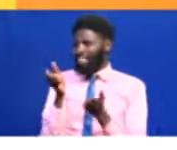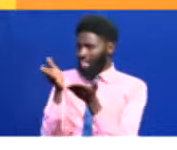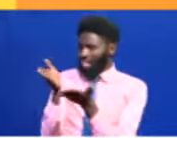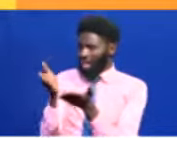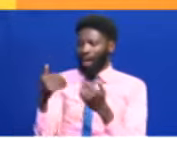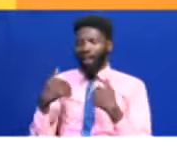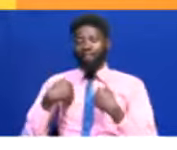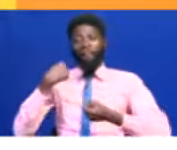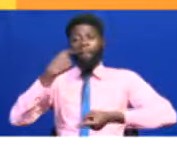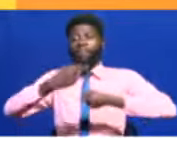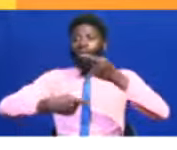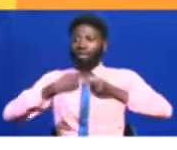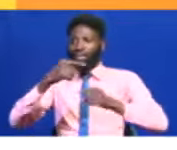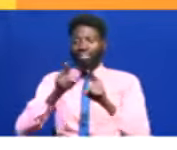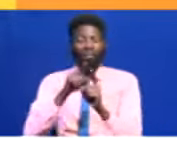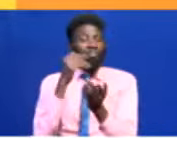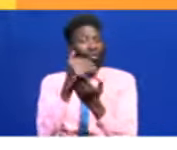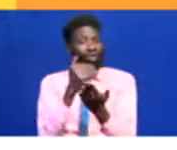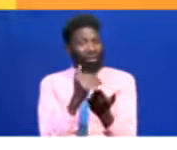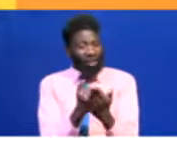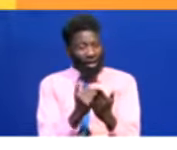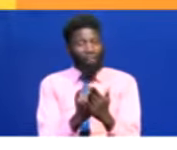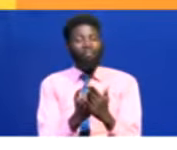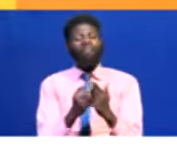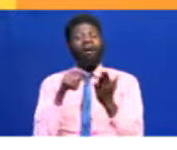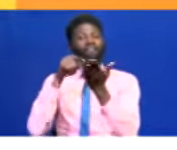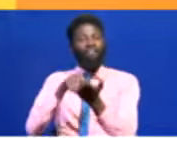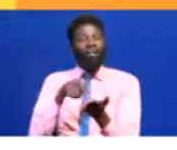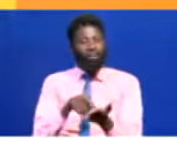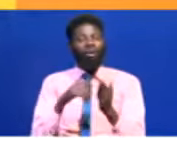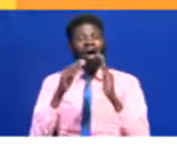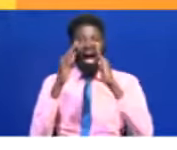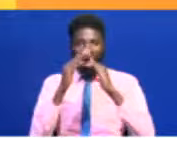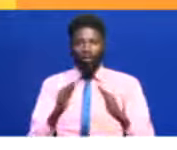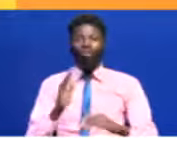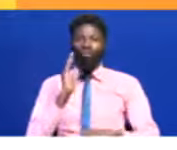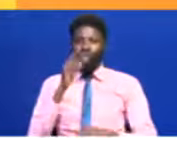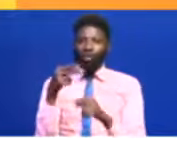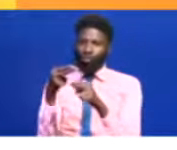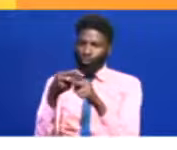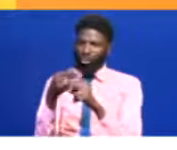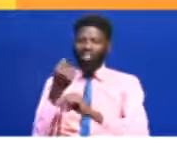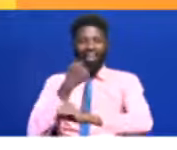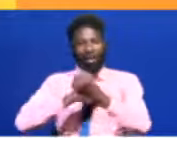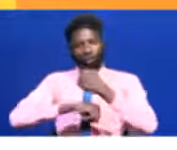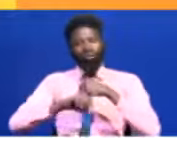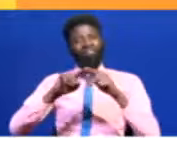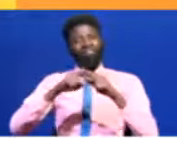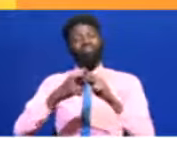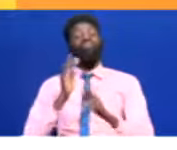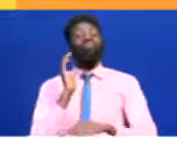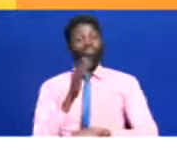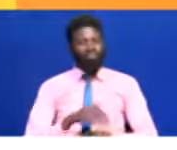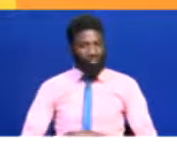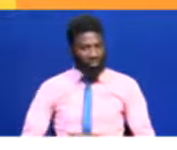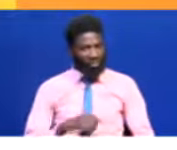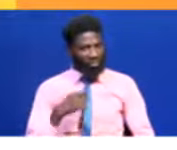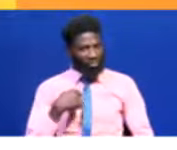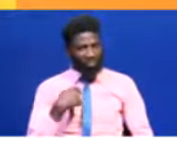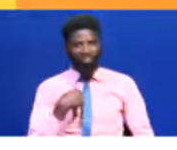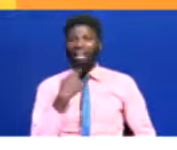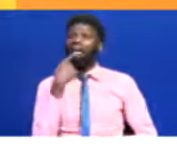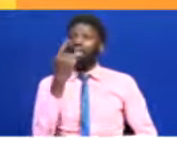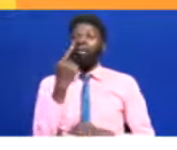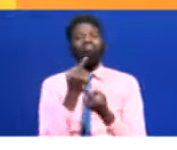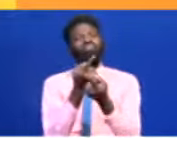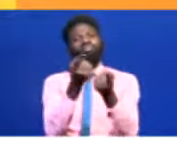process and that program of affordable housing will now soon taking shape. I want to tell Kenyans that